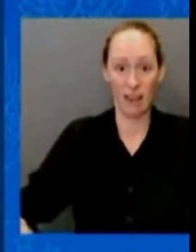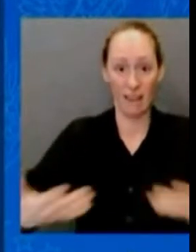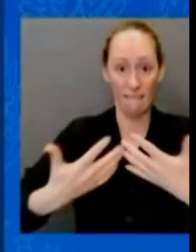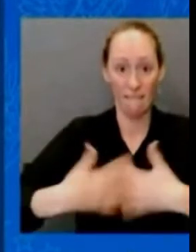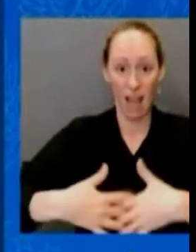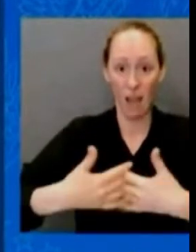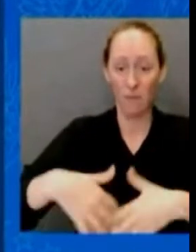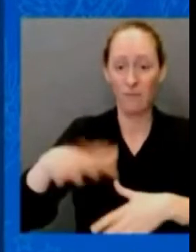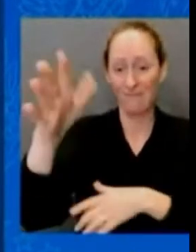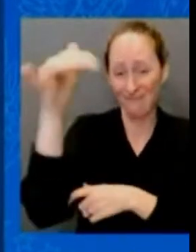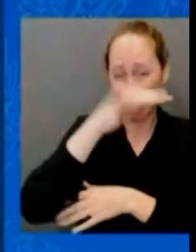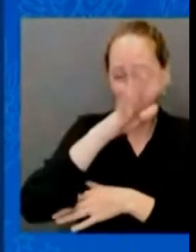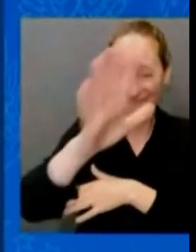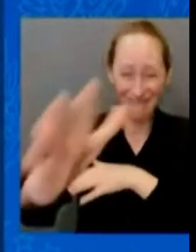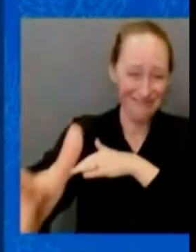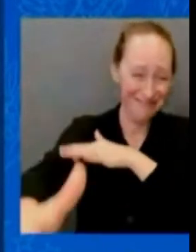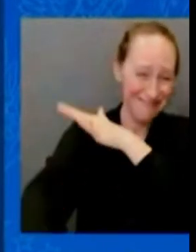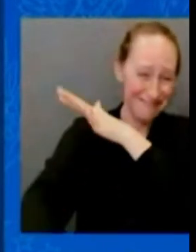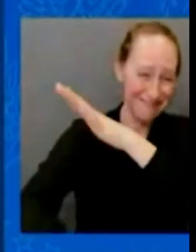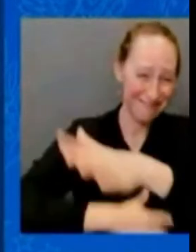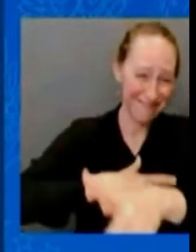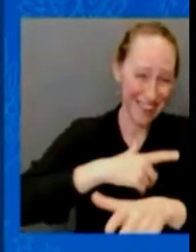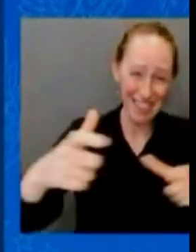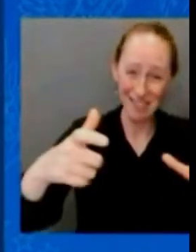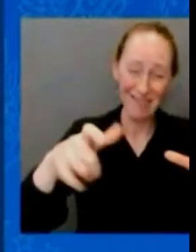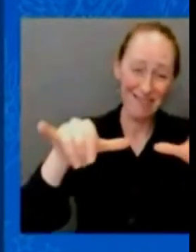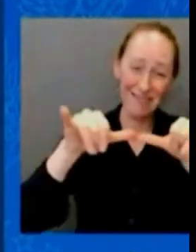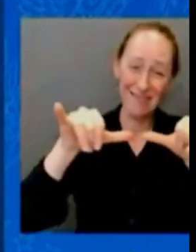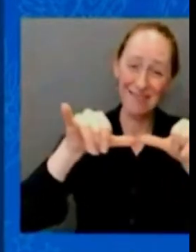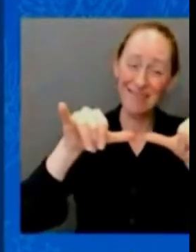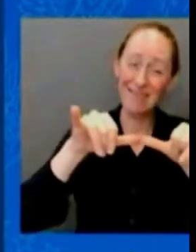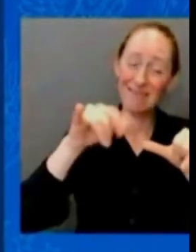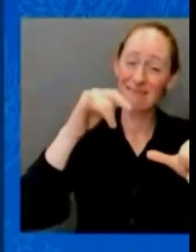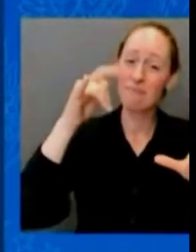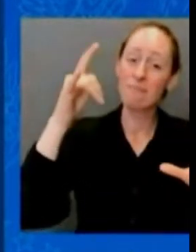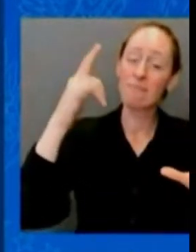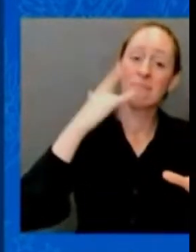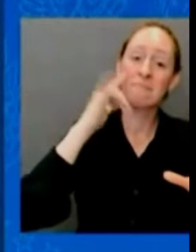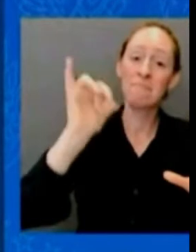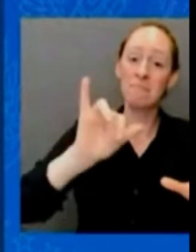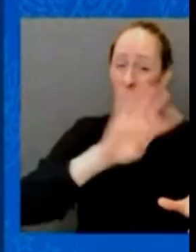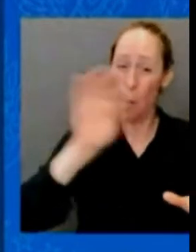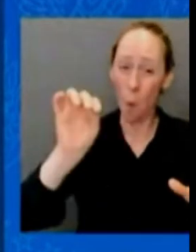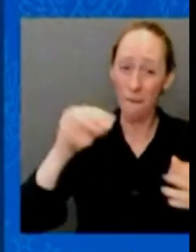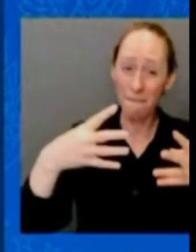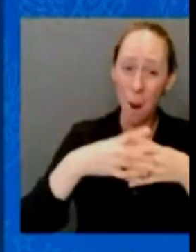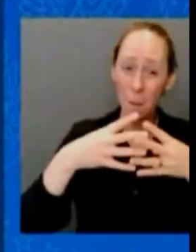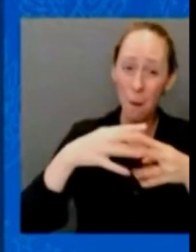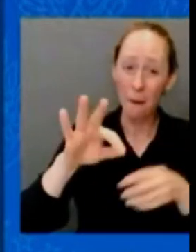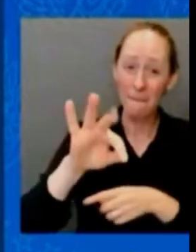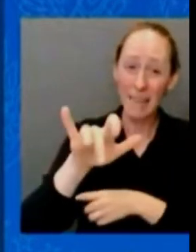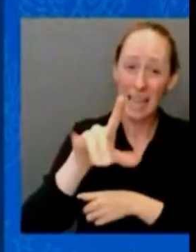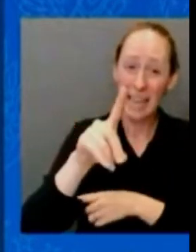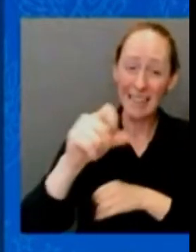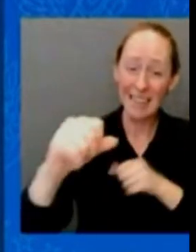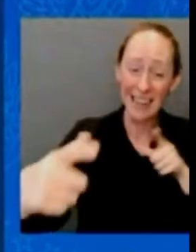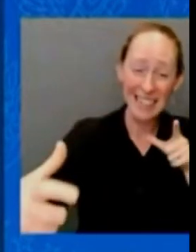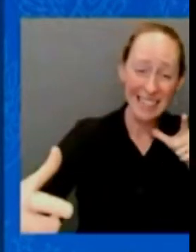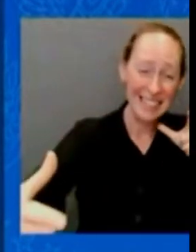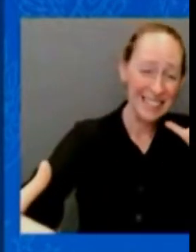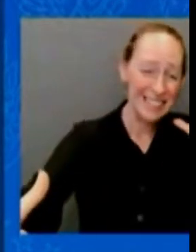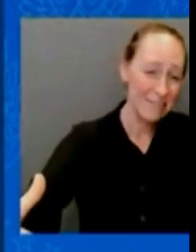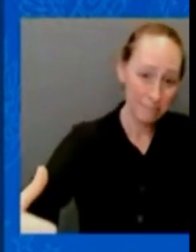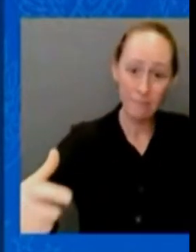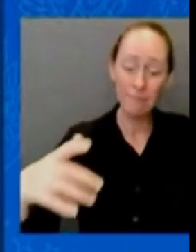the Carrier Dome four times inside it and still have space left over. And we're going to — this is amazing. What's that going to happen